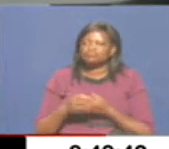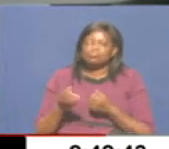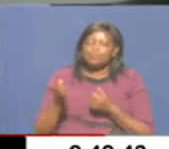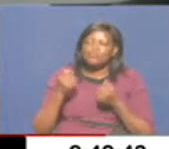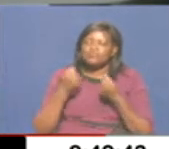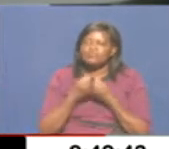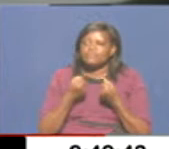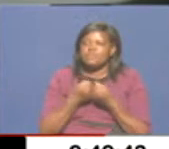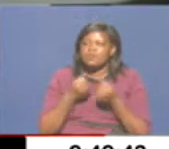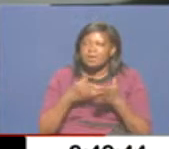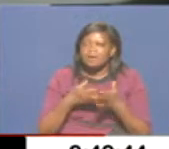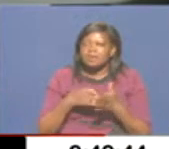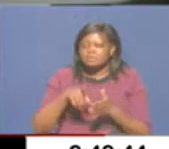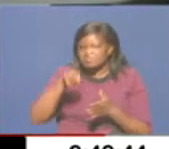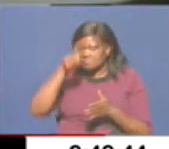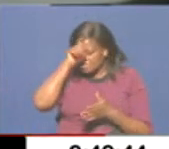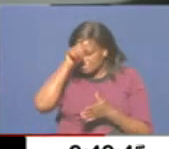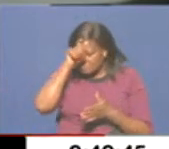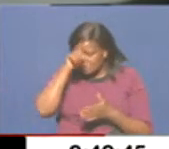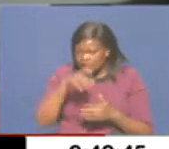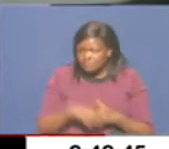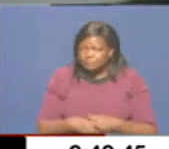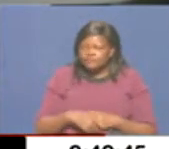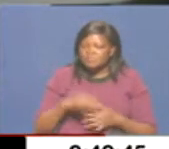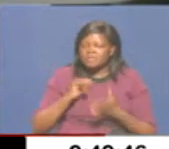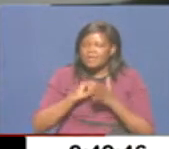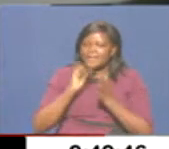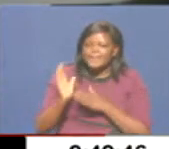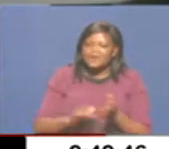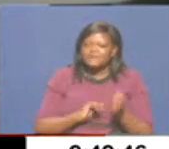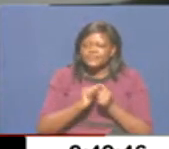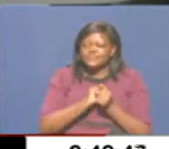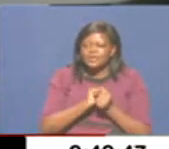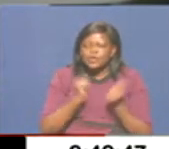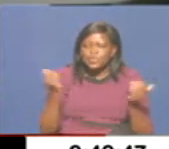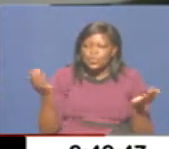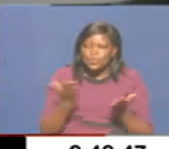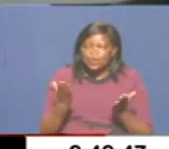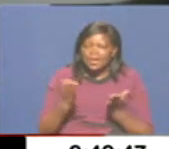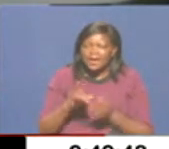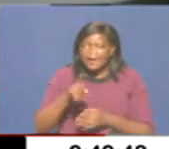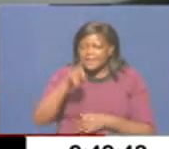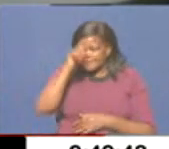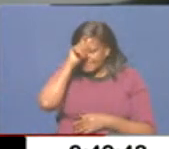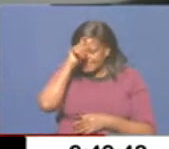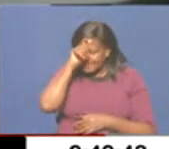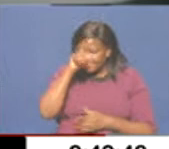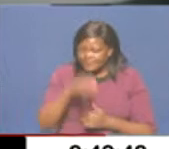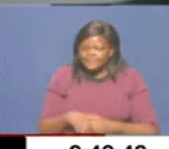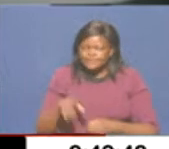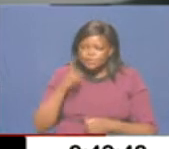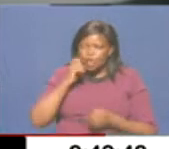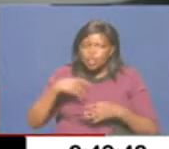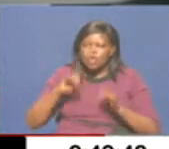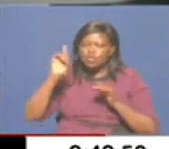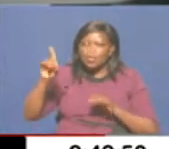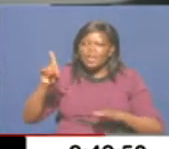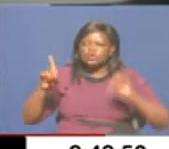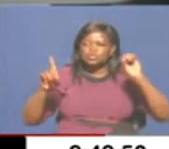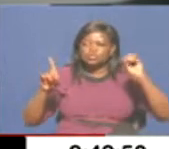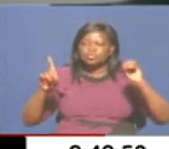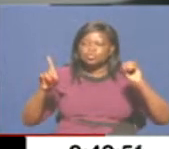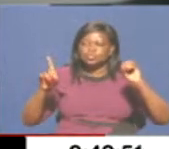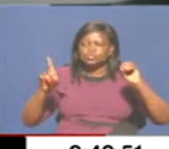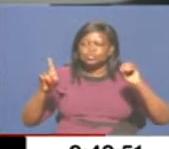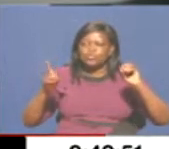match against Egyptian giant Zamalek that is slated for Friday in Alexandria. The Brewers lost 1-0 to the five-time African champions in the first